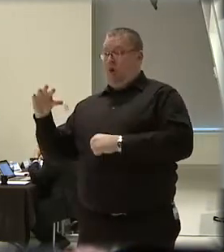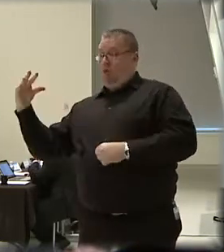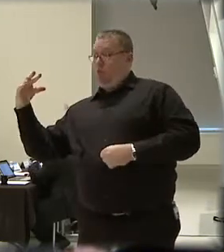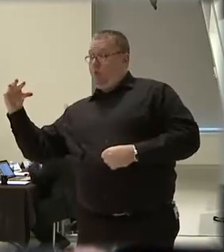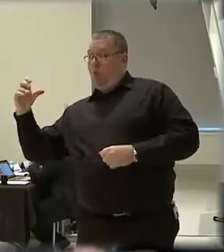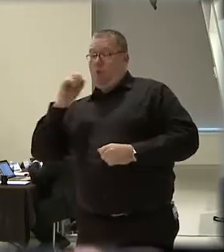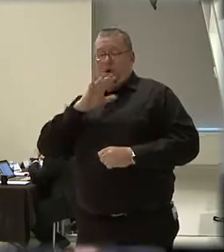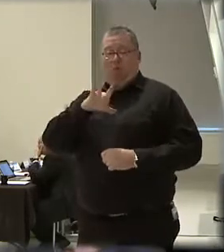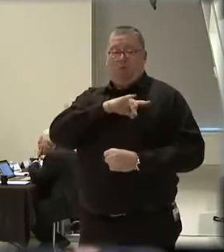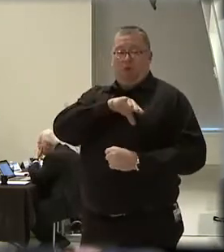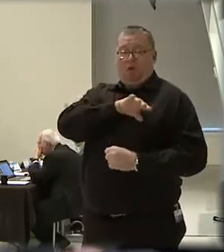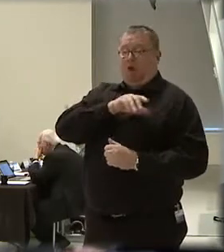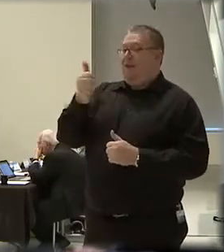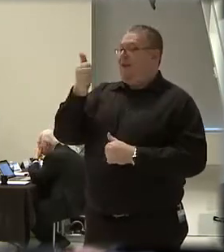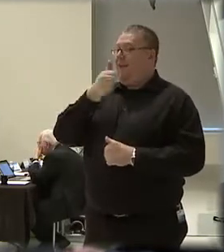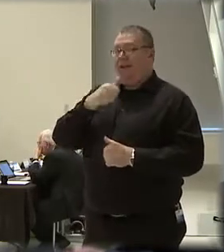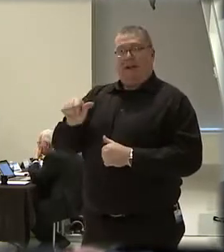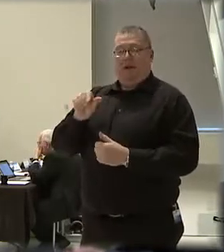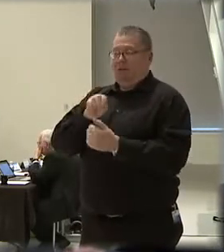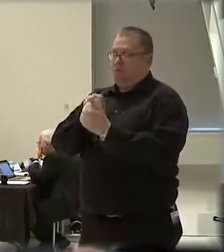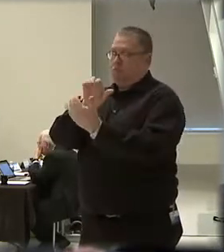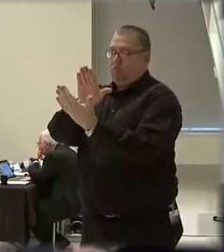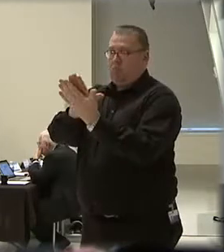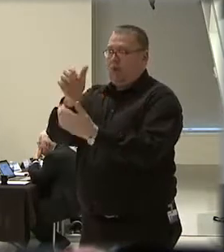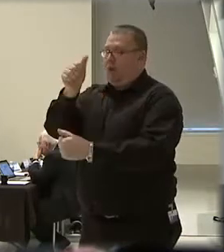any encounter of an investigative nature.